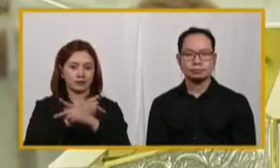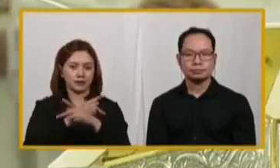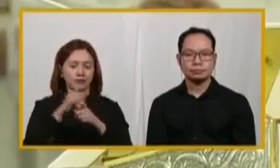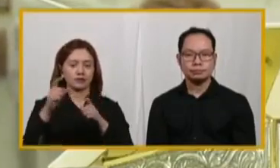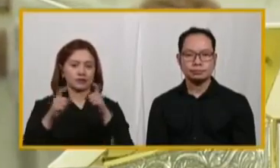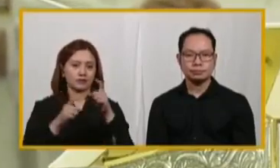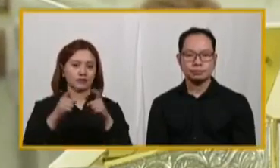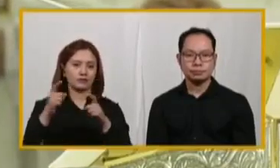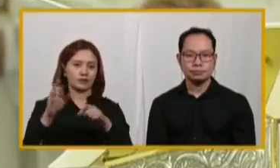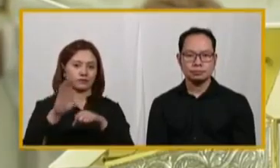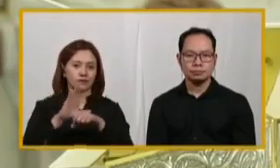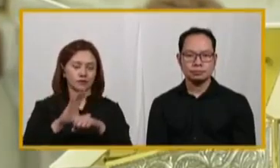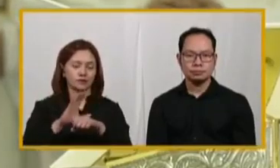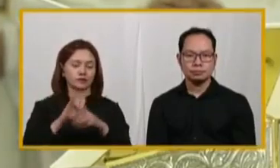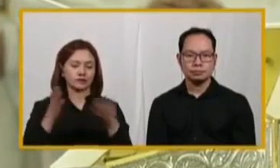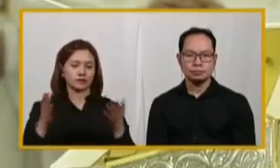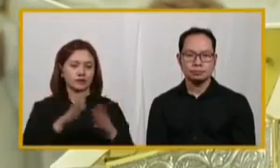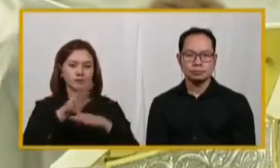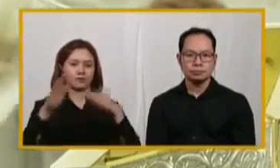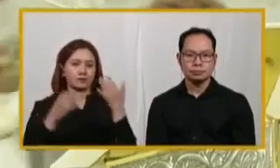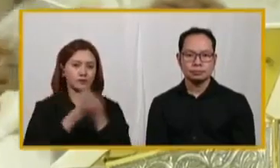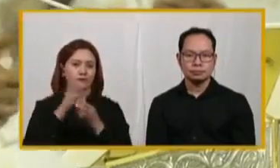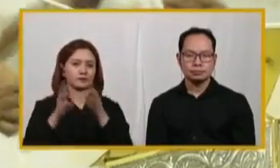her throughout the whole world.